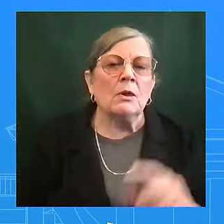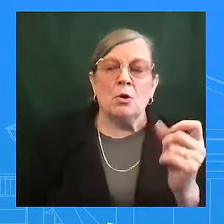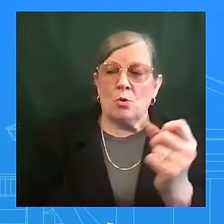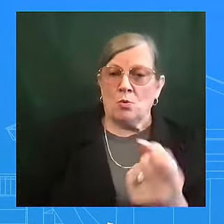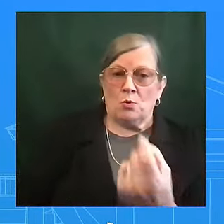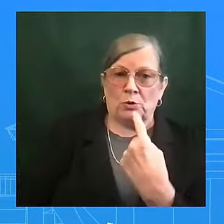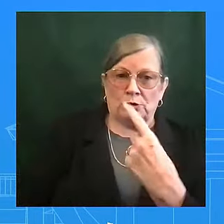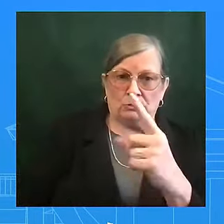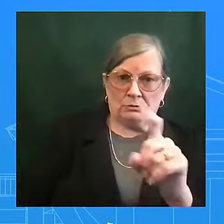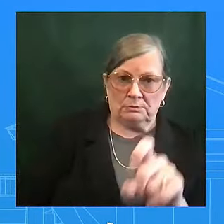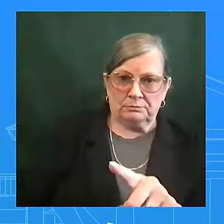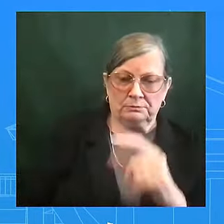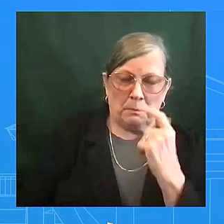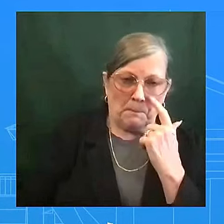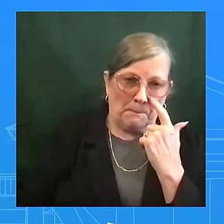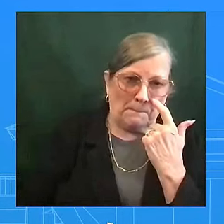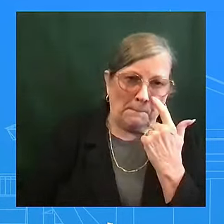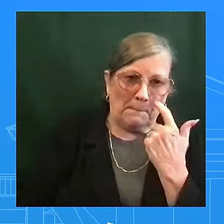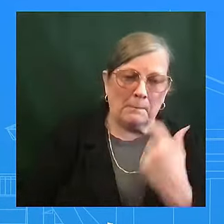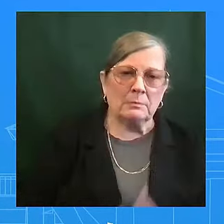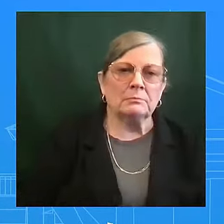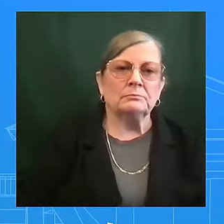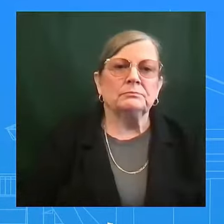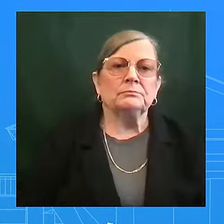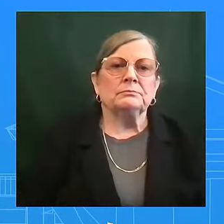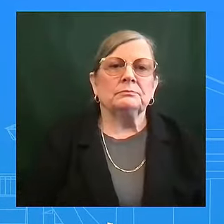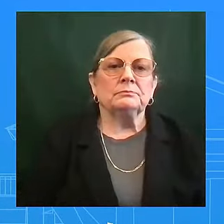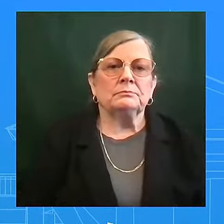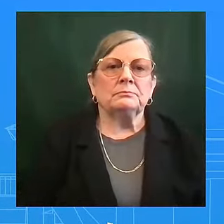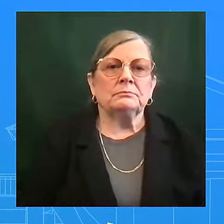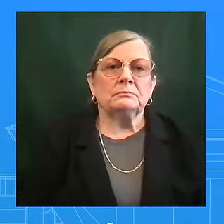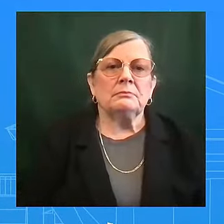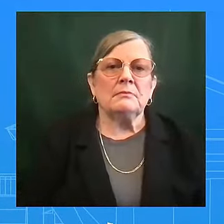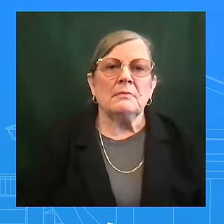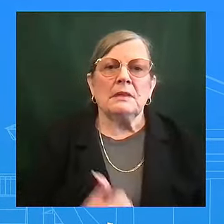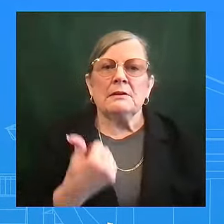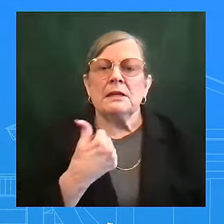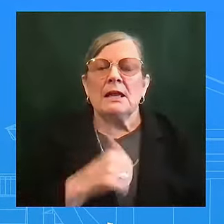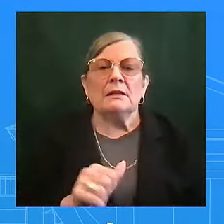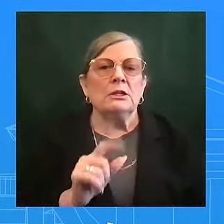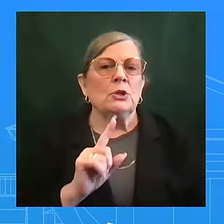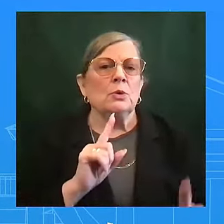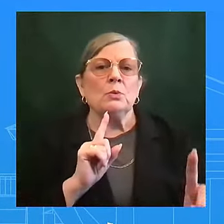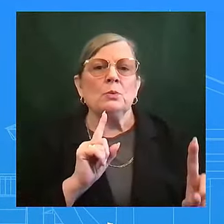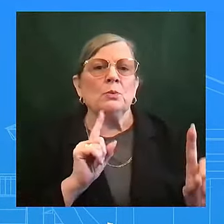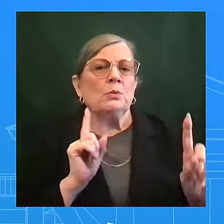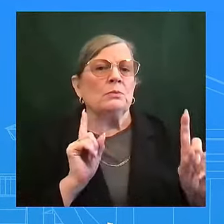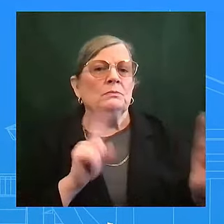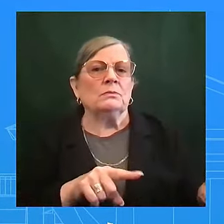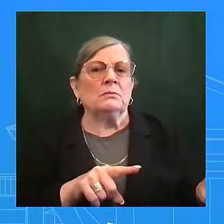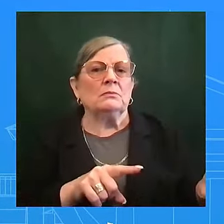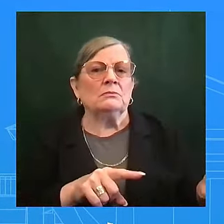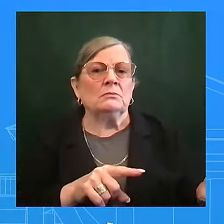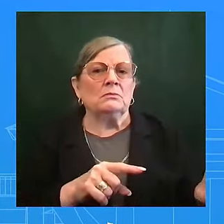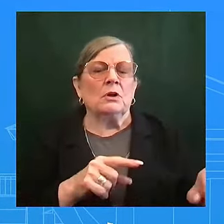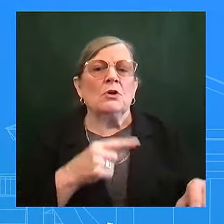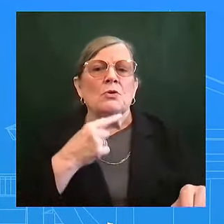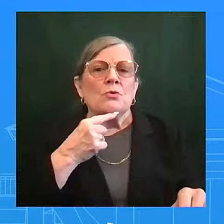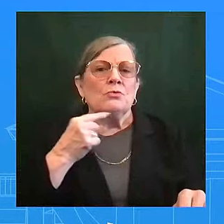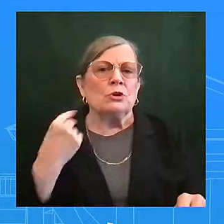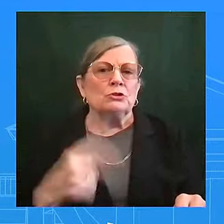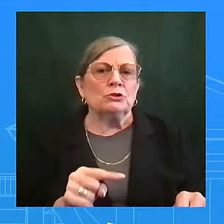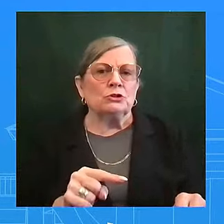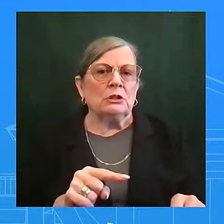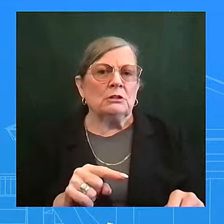Do you have any response to Russian drones violating NATO member states, Latvia and